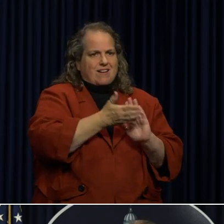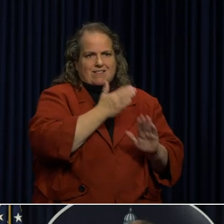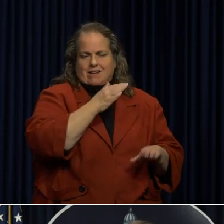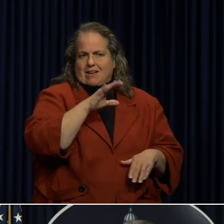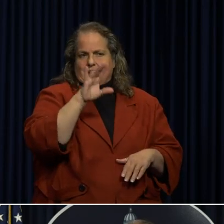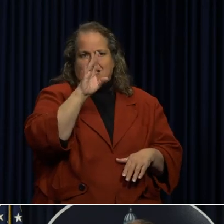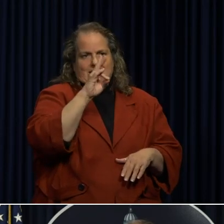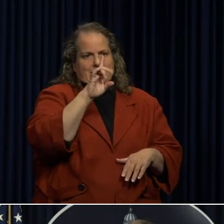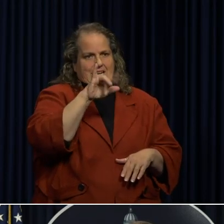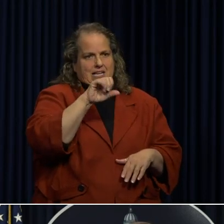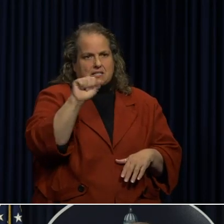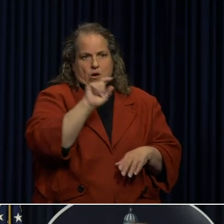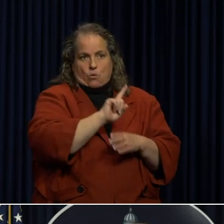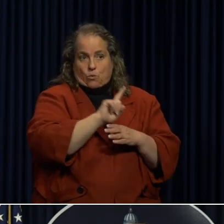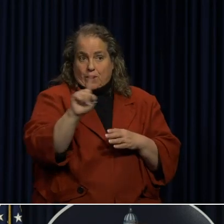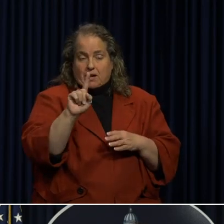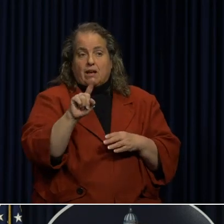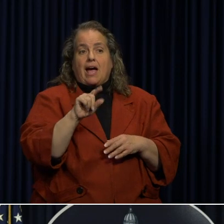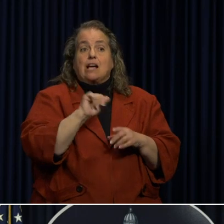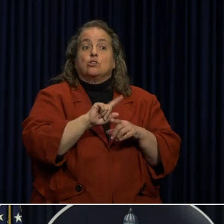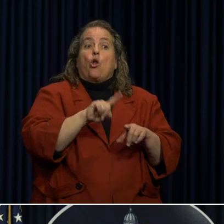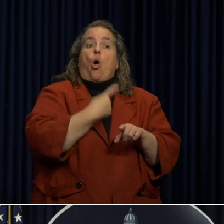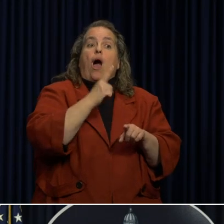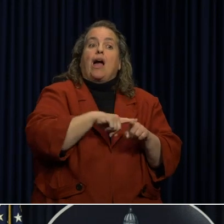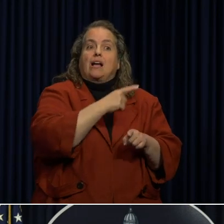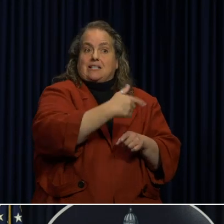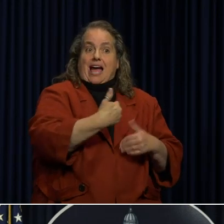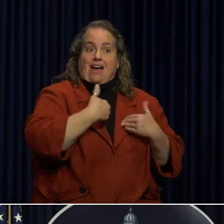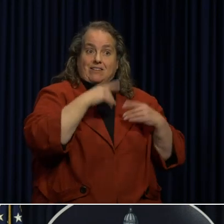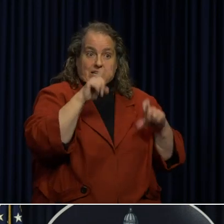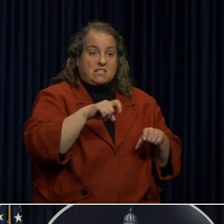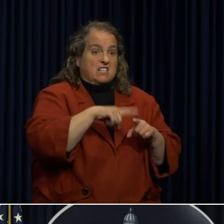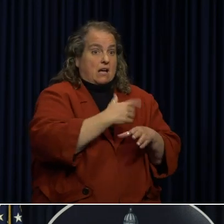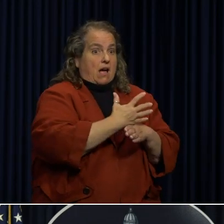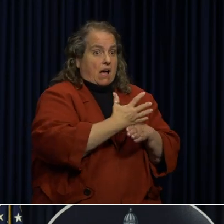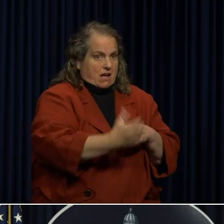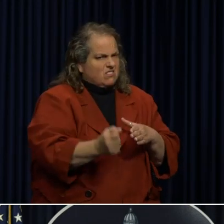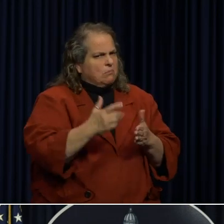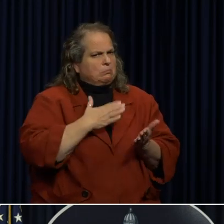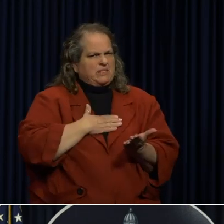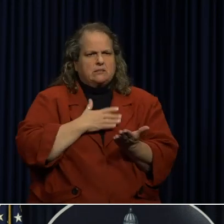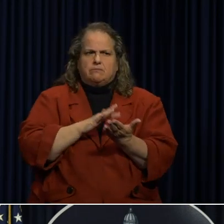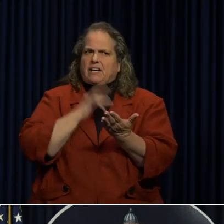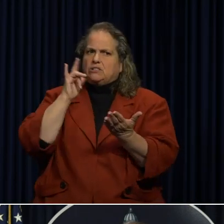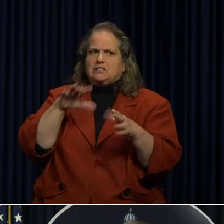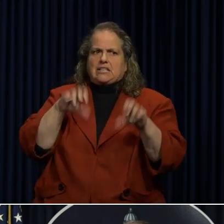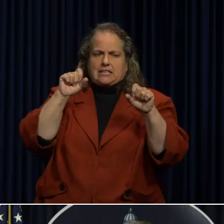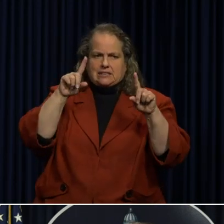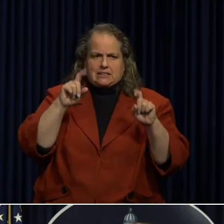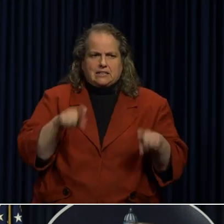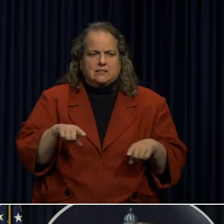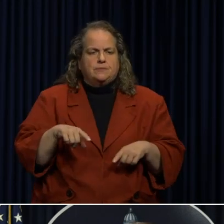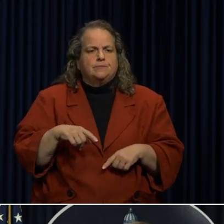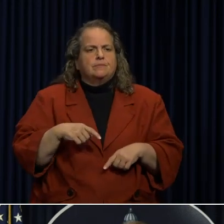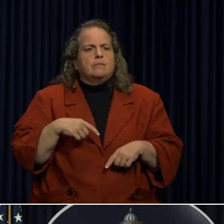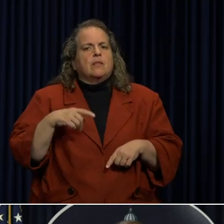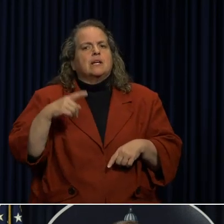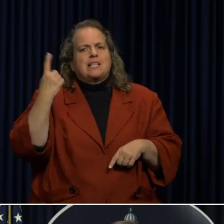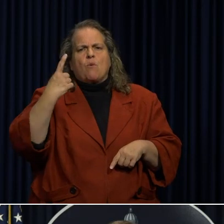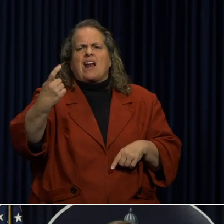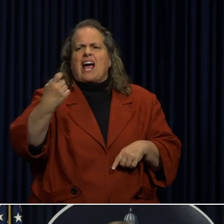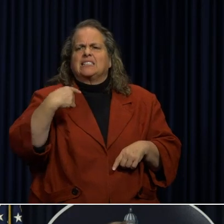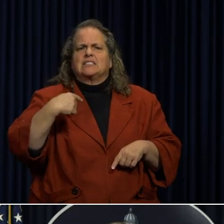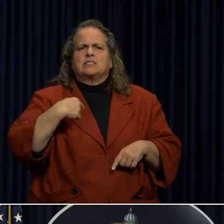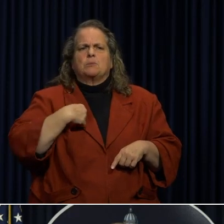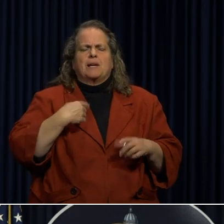this instance, let's make sure we take advantage of that. And I was asked about, I think it was mainly here